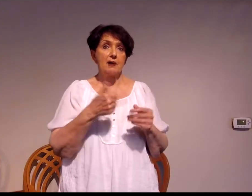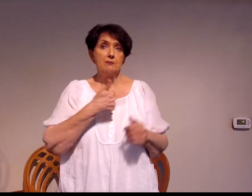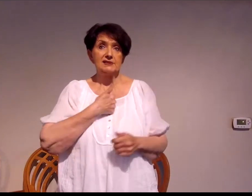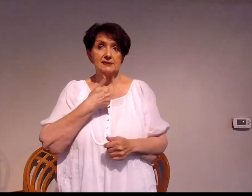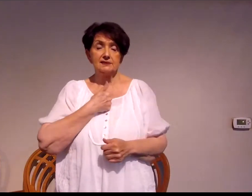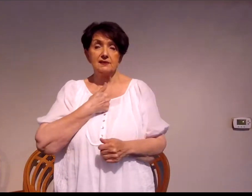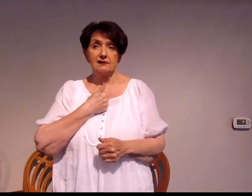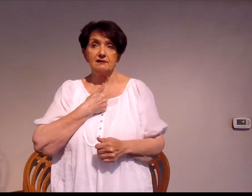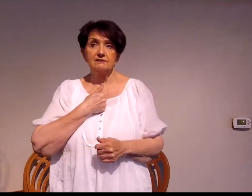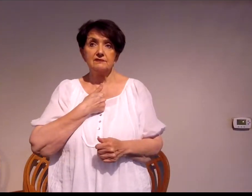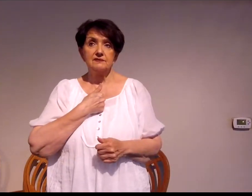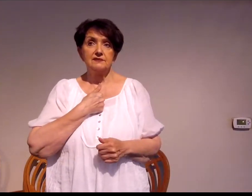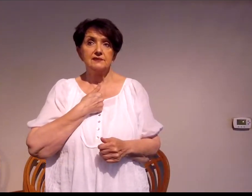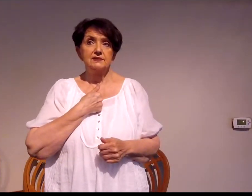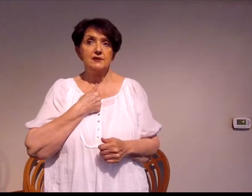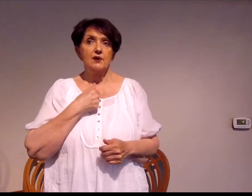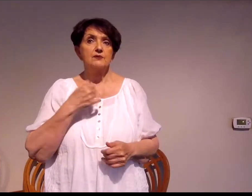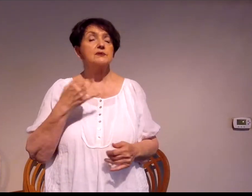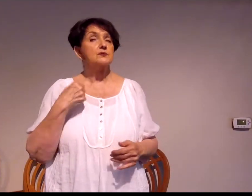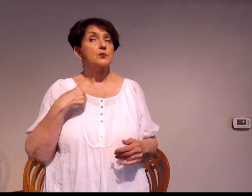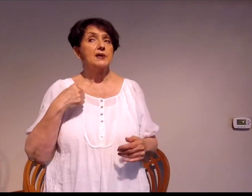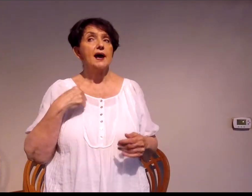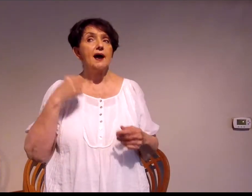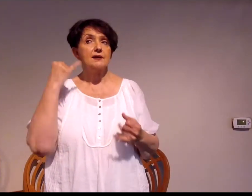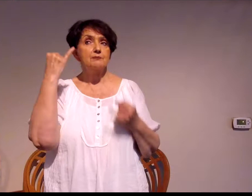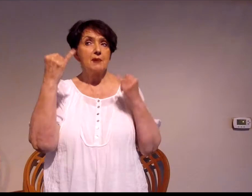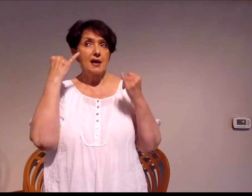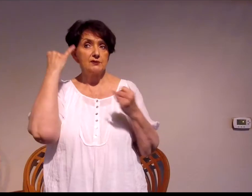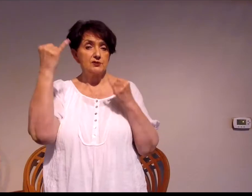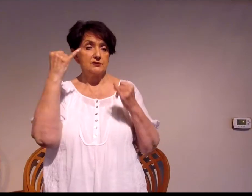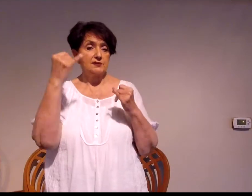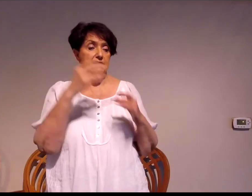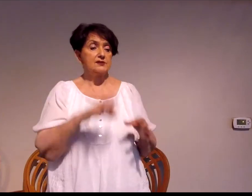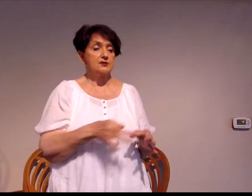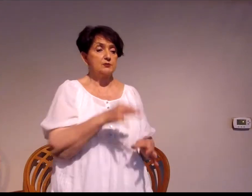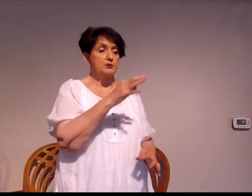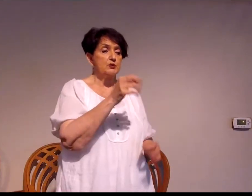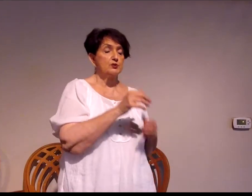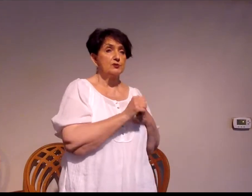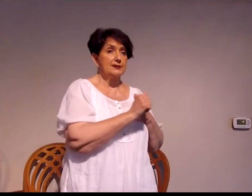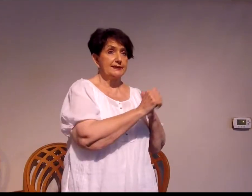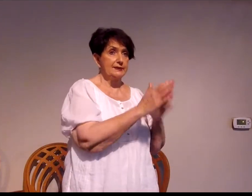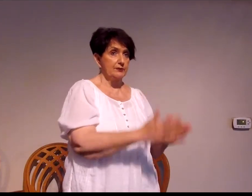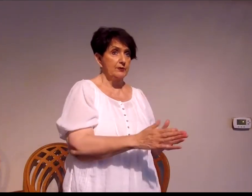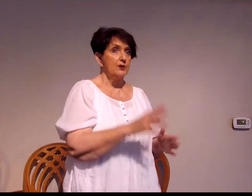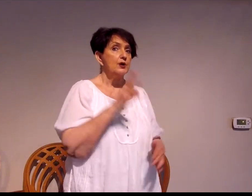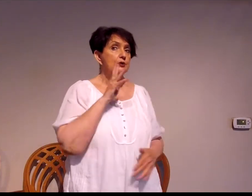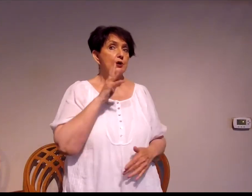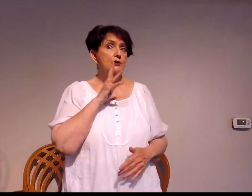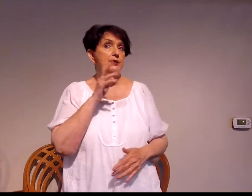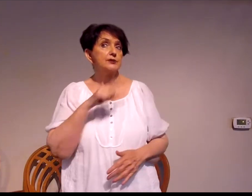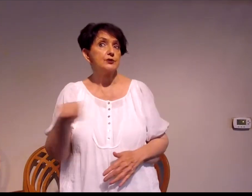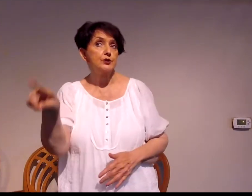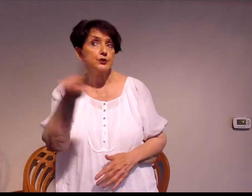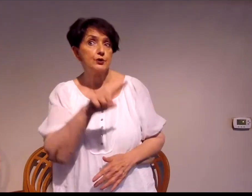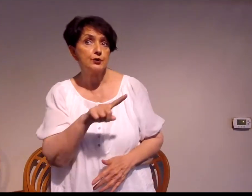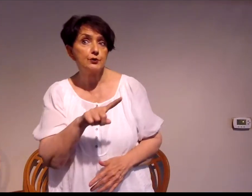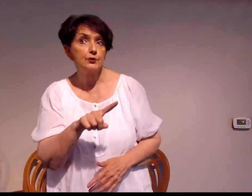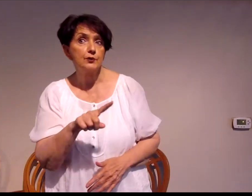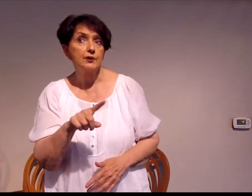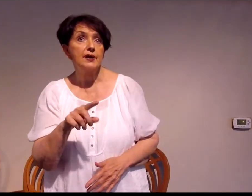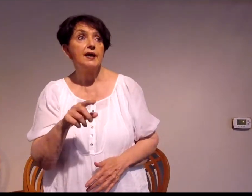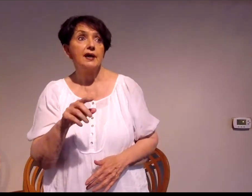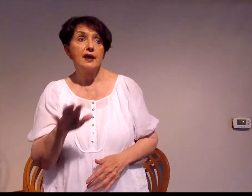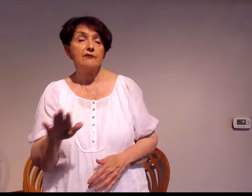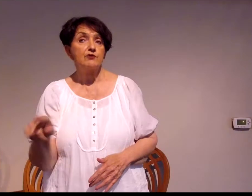myself was when I imagined, as a spiritual leader, talking to you, if you were coming to me with this, what